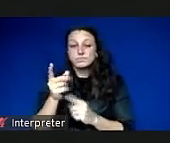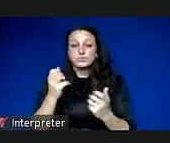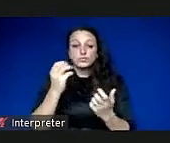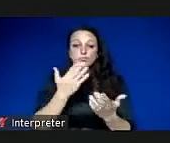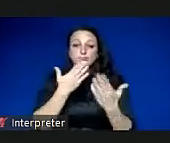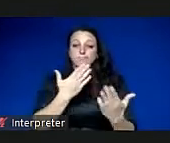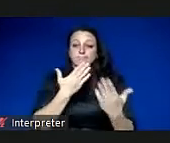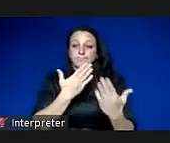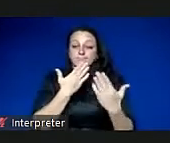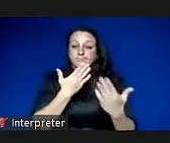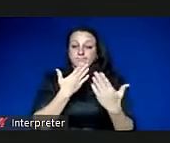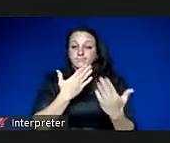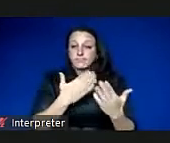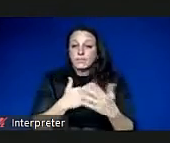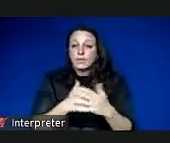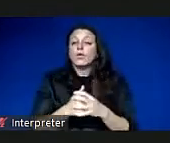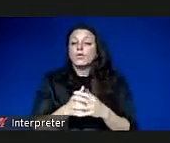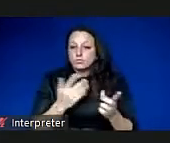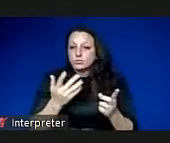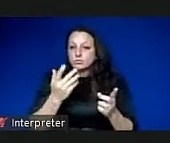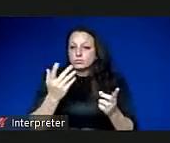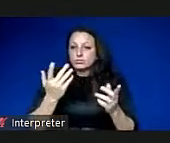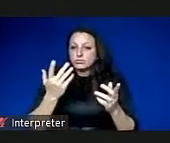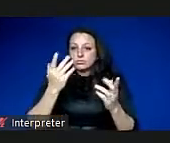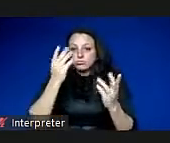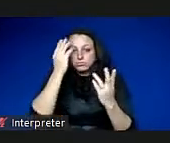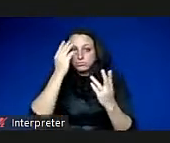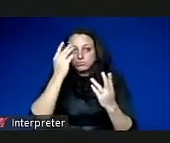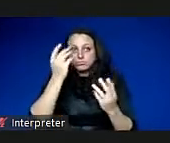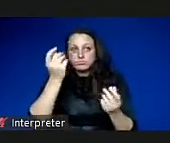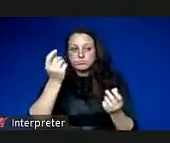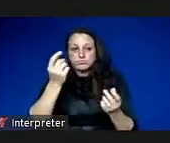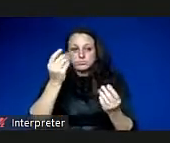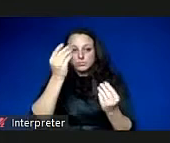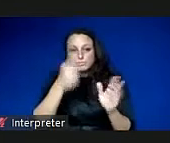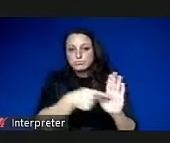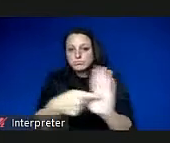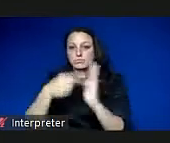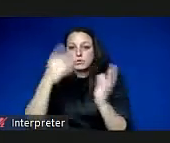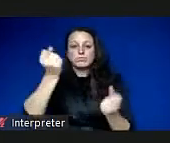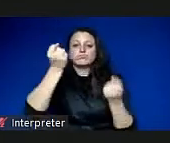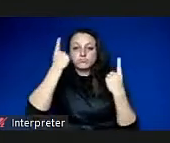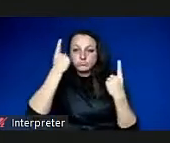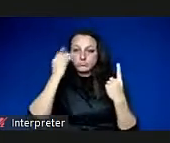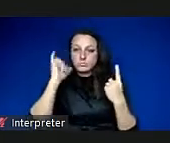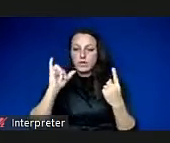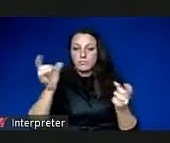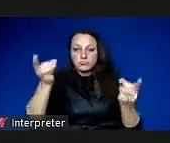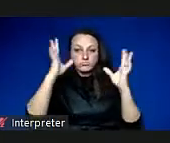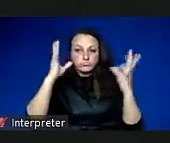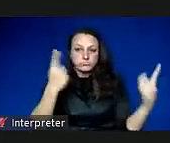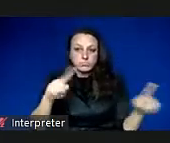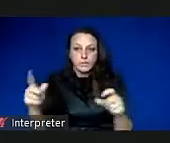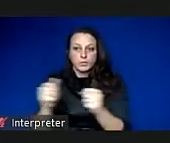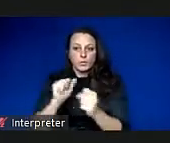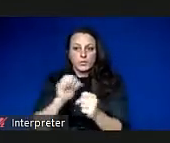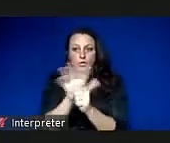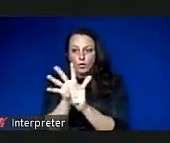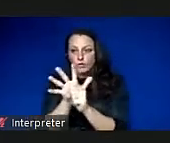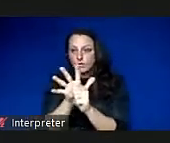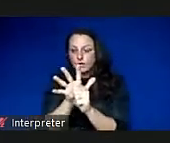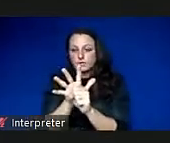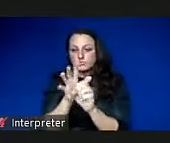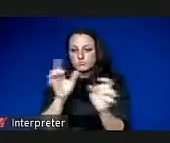absolute tragedy that COVID has brought to our world, to our